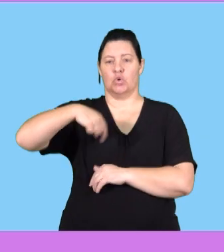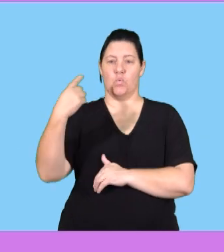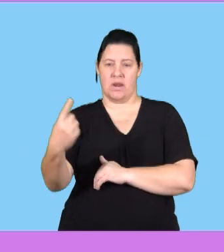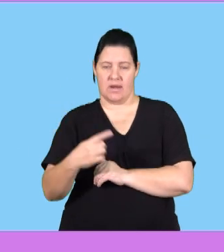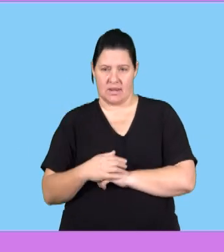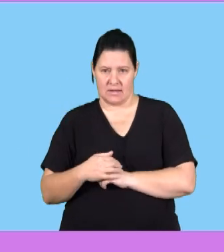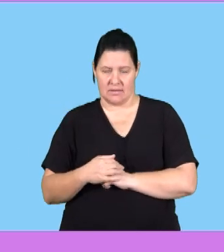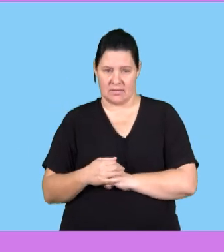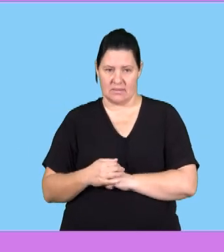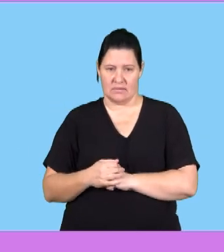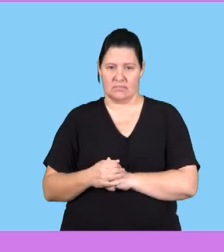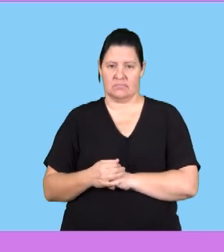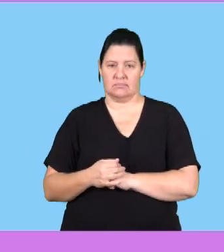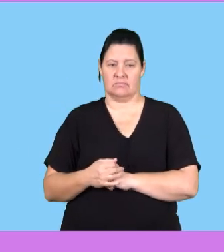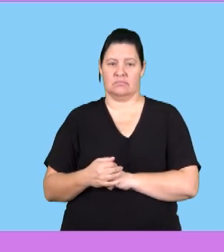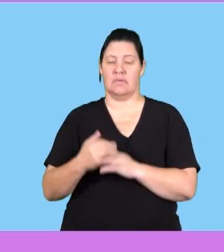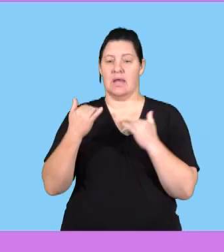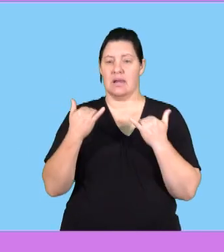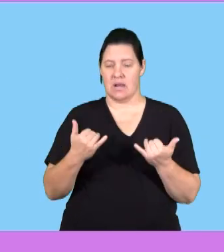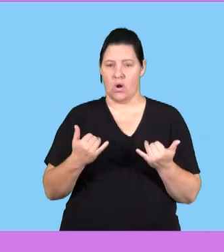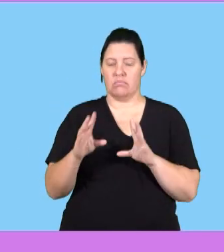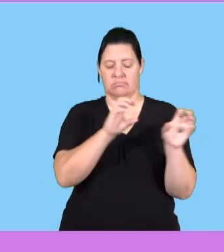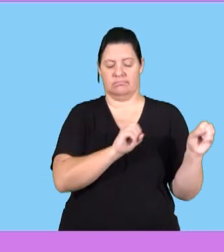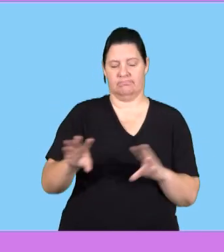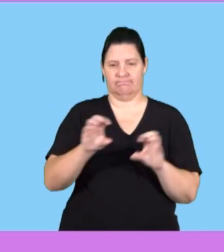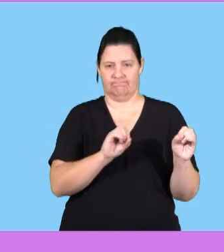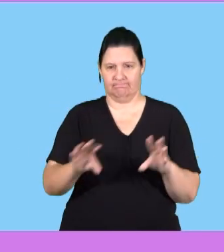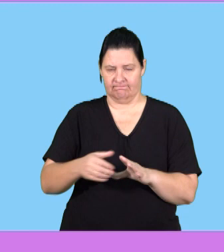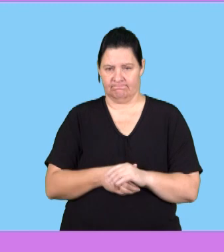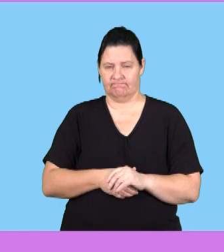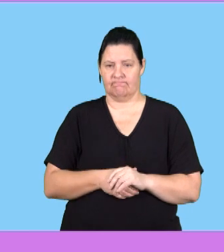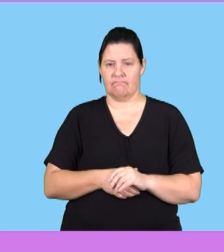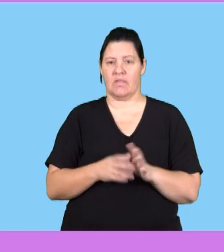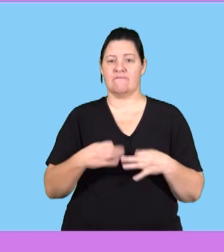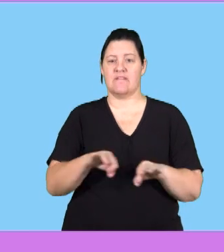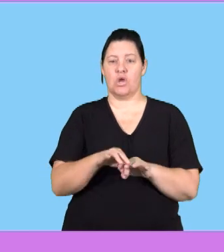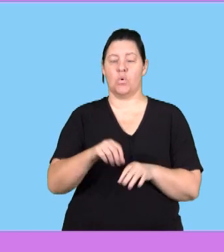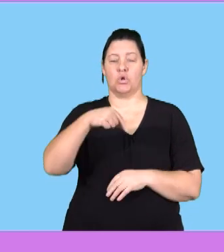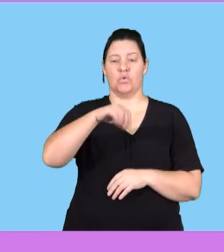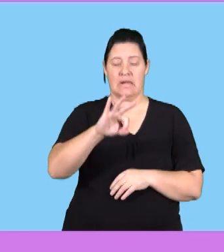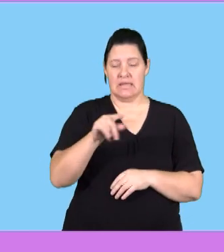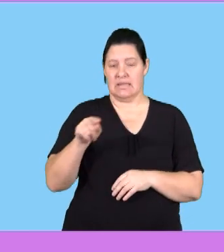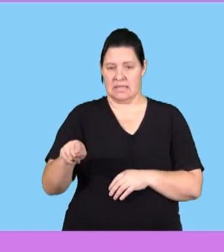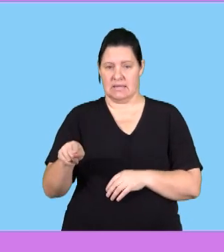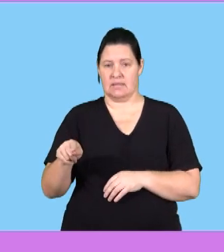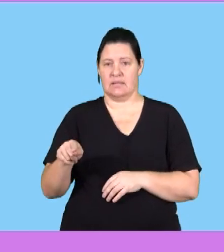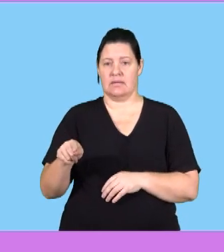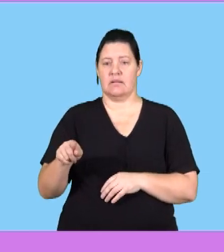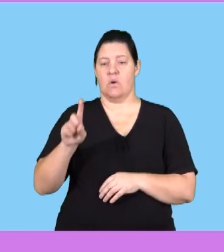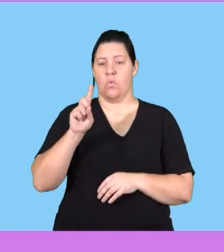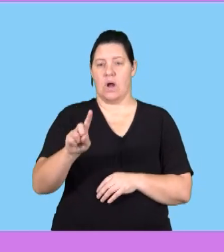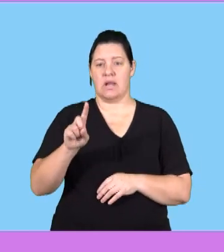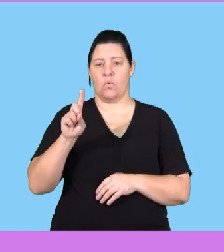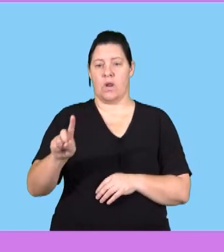minus our quartile 1, Q1. Now it's only a matter of substituting, right? So what is the value of Q3? We said